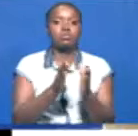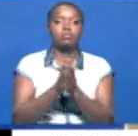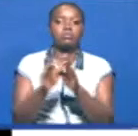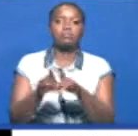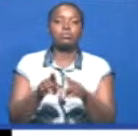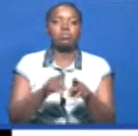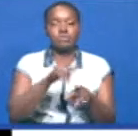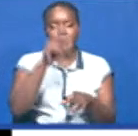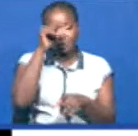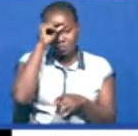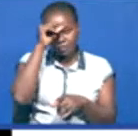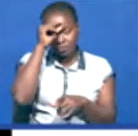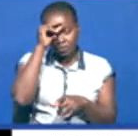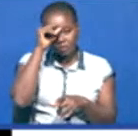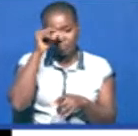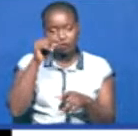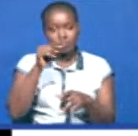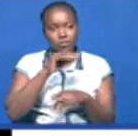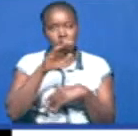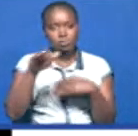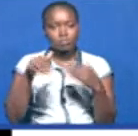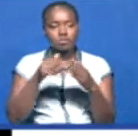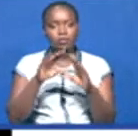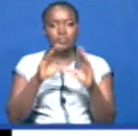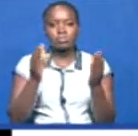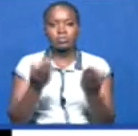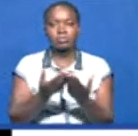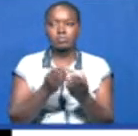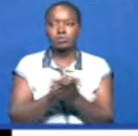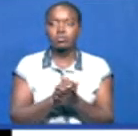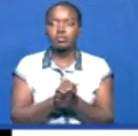governments all over the world.